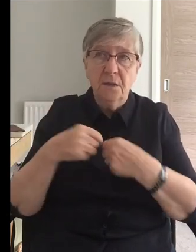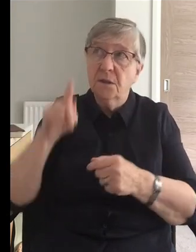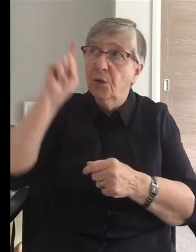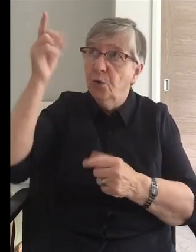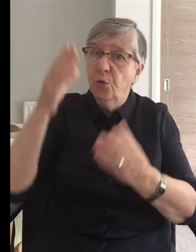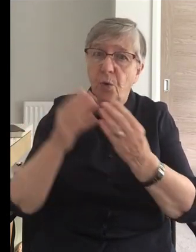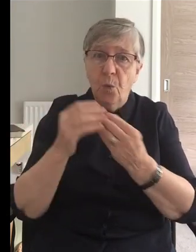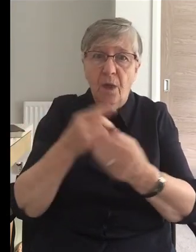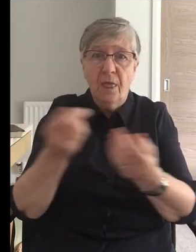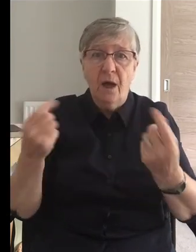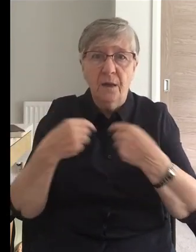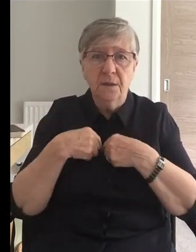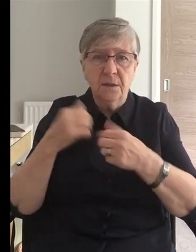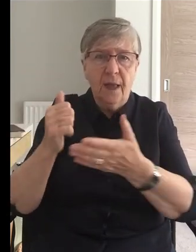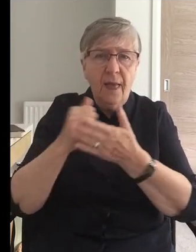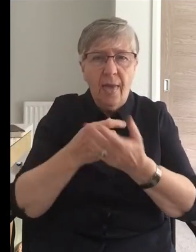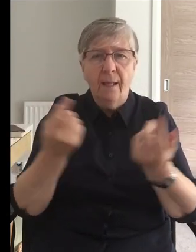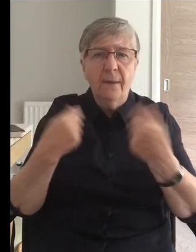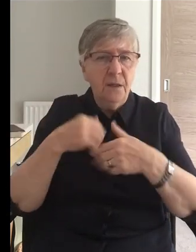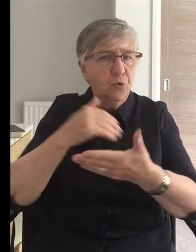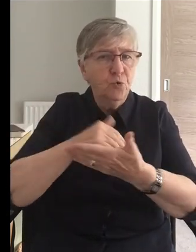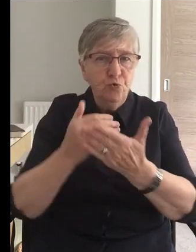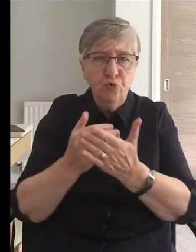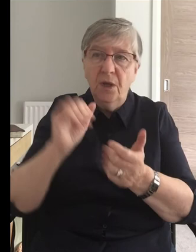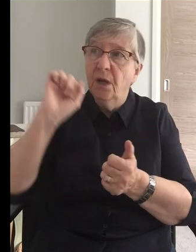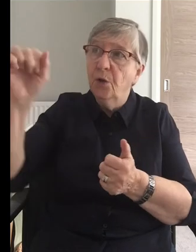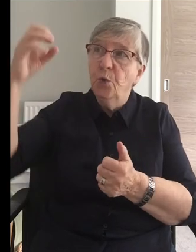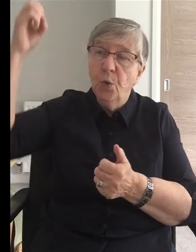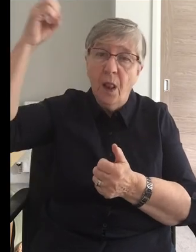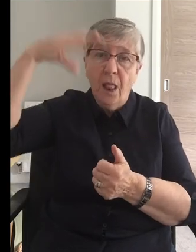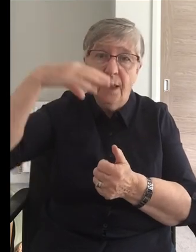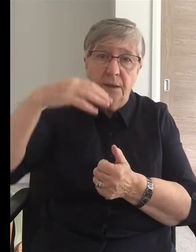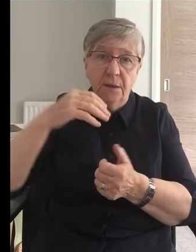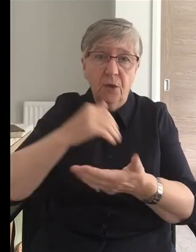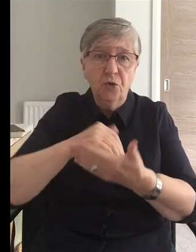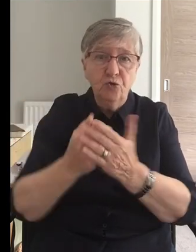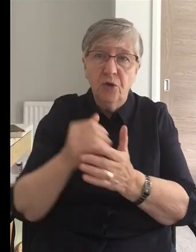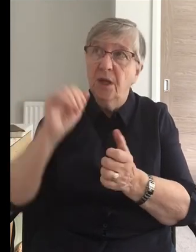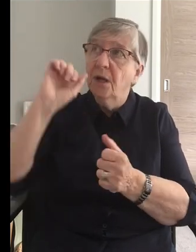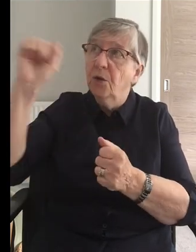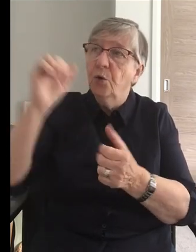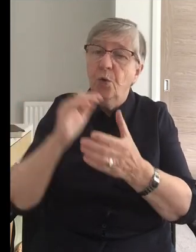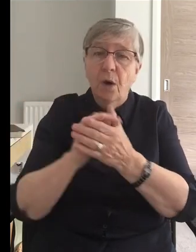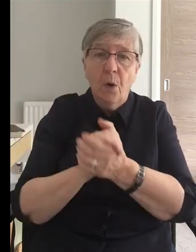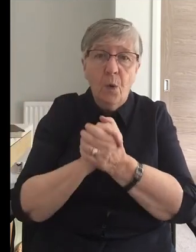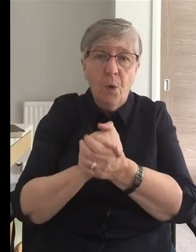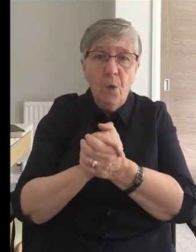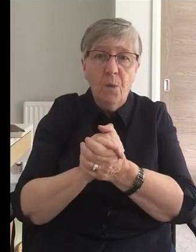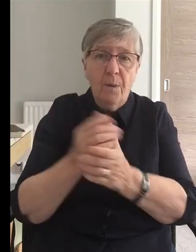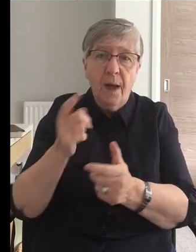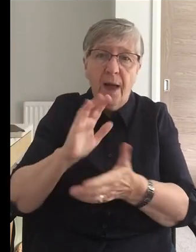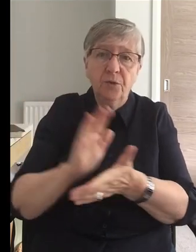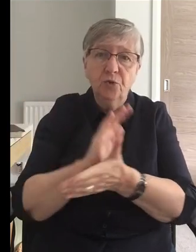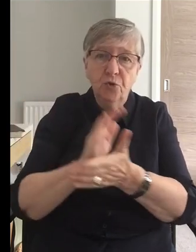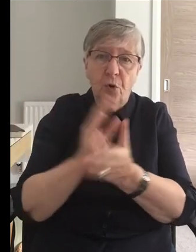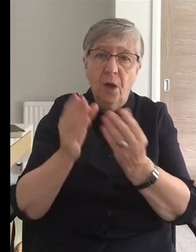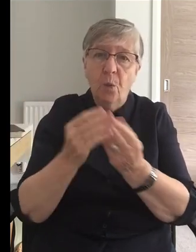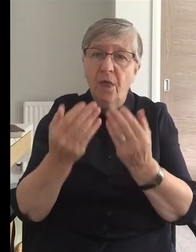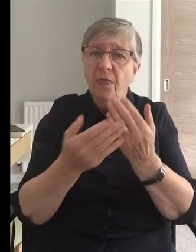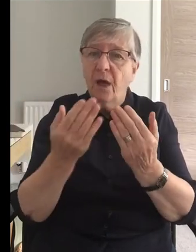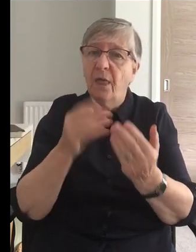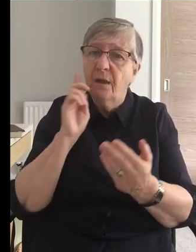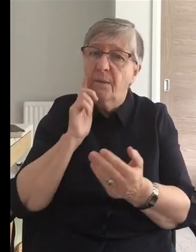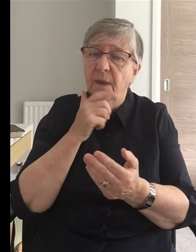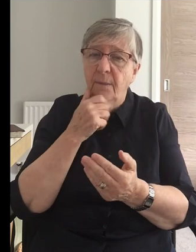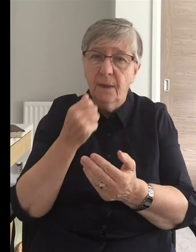Help us to share your light, to share your hope, to share your joy, to share your joy with others. Help